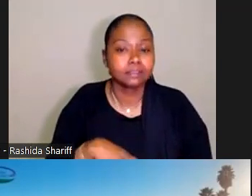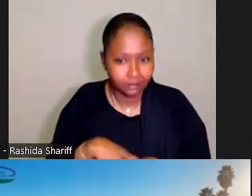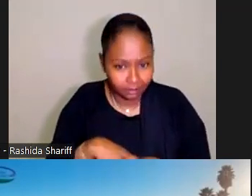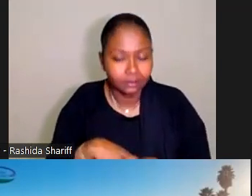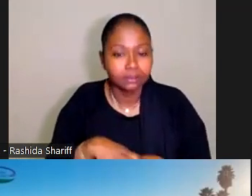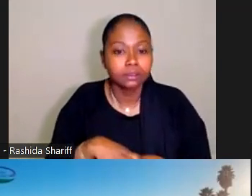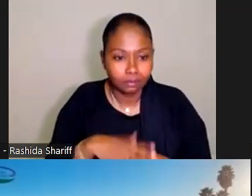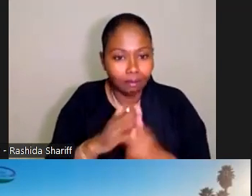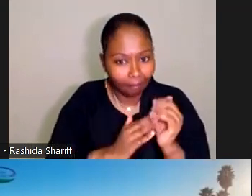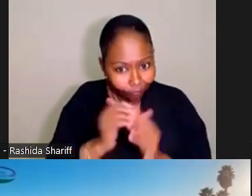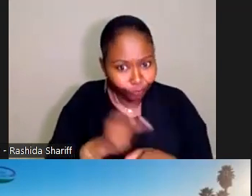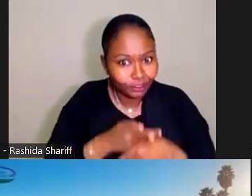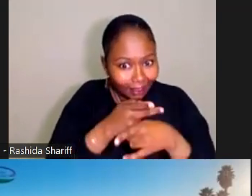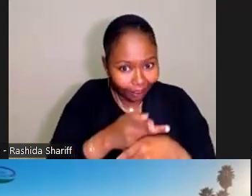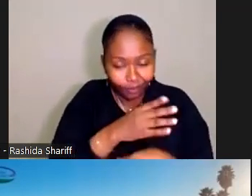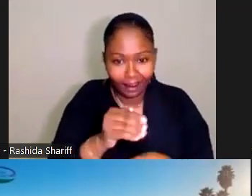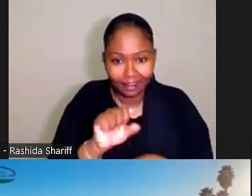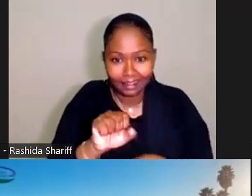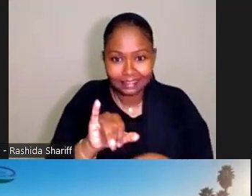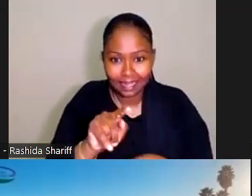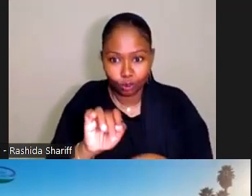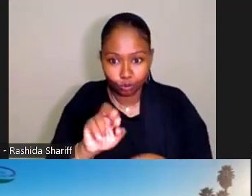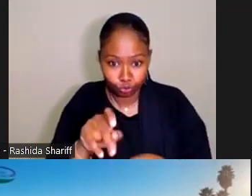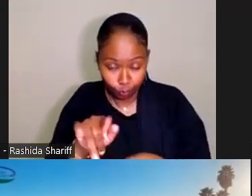psychotropic medications. Absolutely.